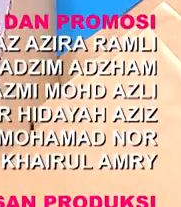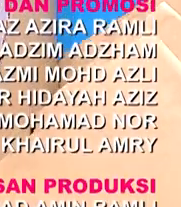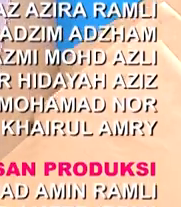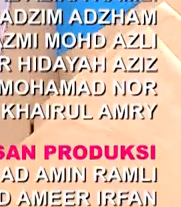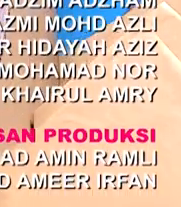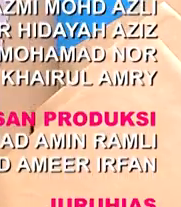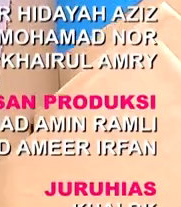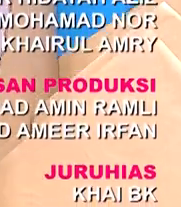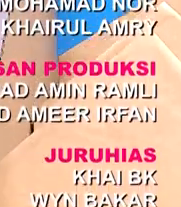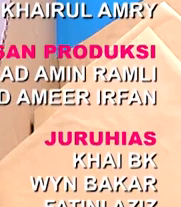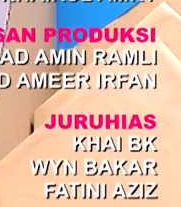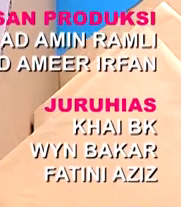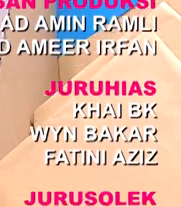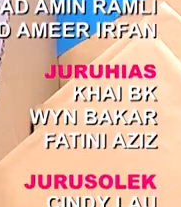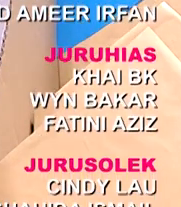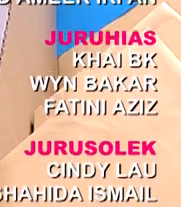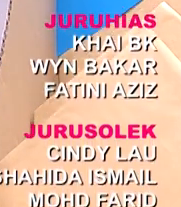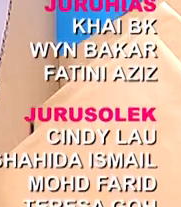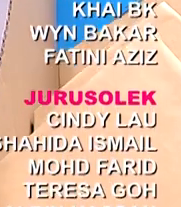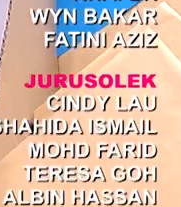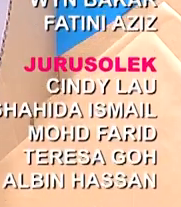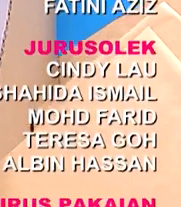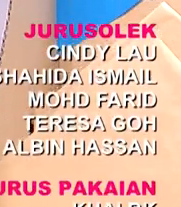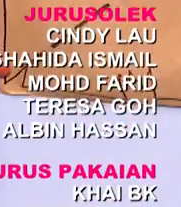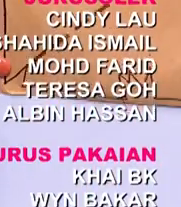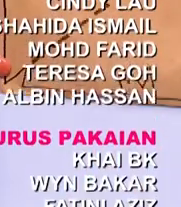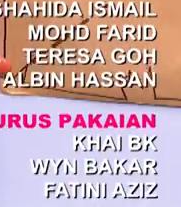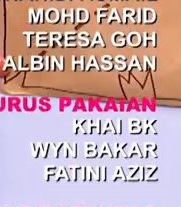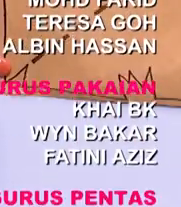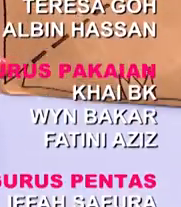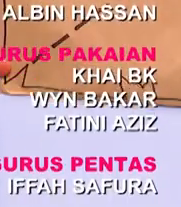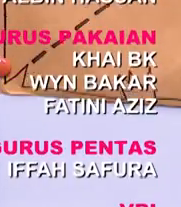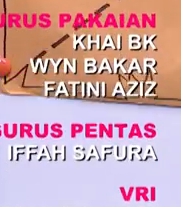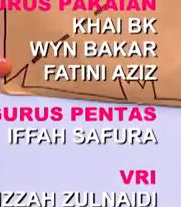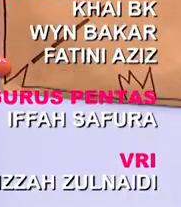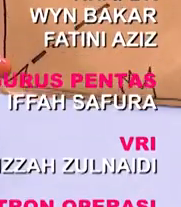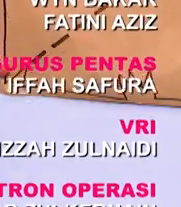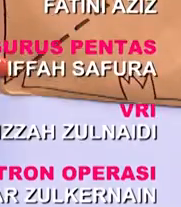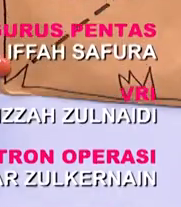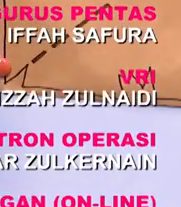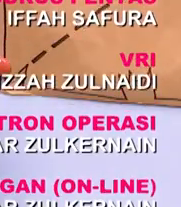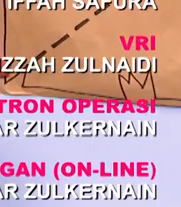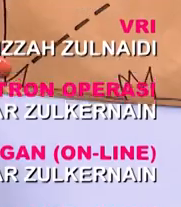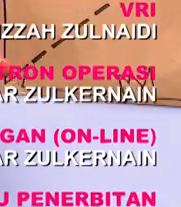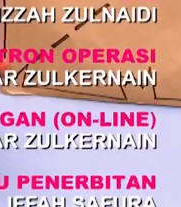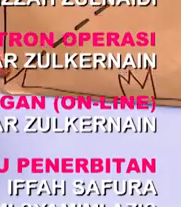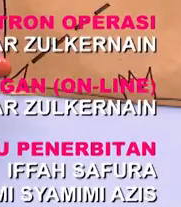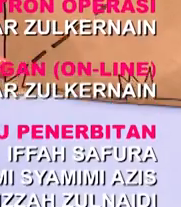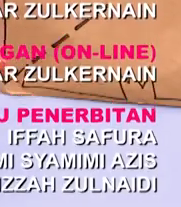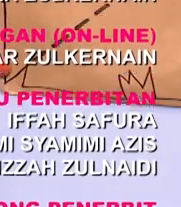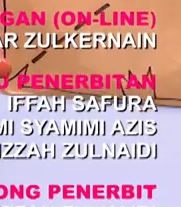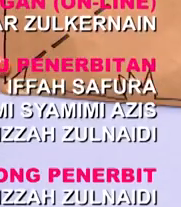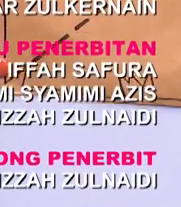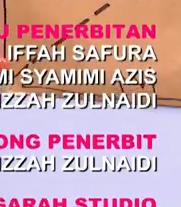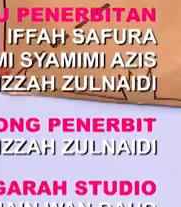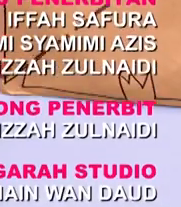Neck. Is it ostrich? The alphabet that goes from A to Z, but I go from Z to A. I know this answer. Oh no, Sean, wait and for me, Sean. I am known as the king of the jungle.